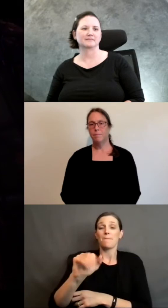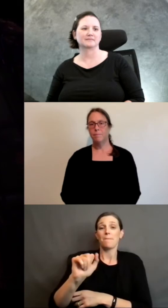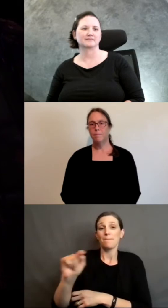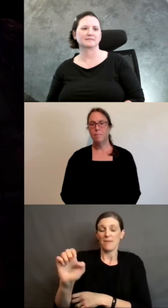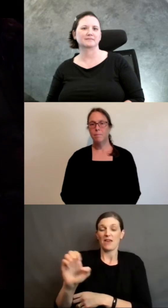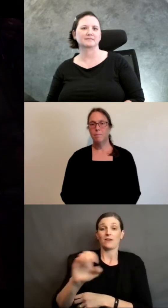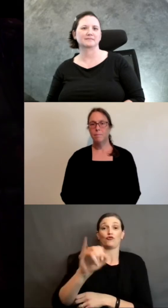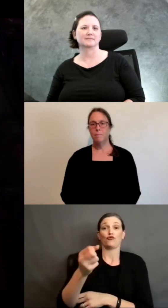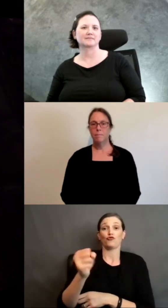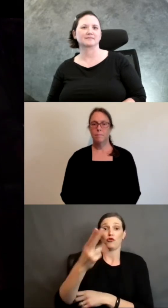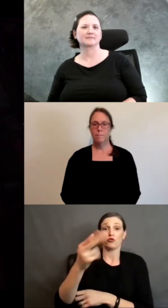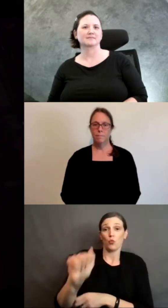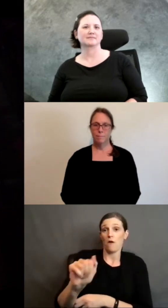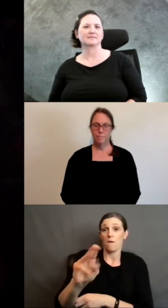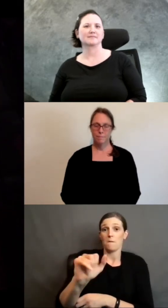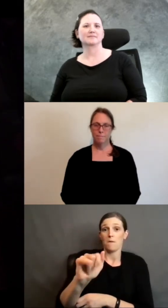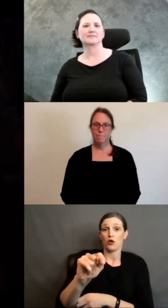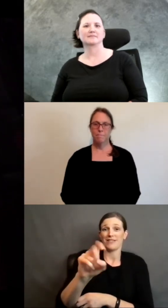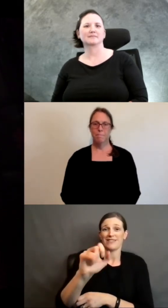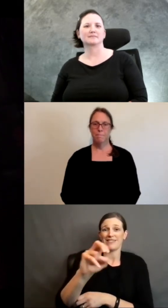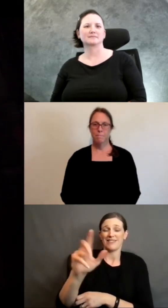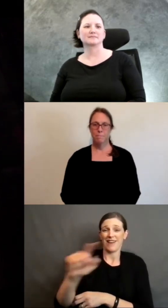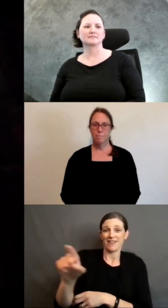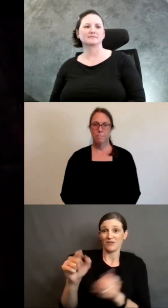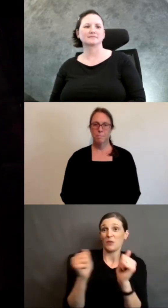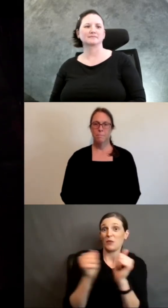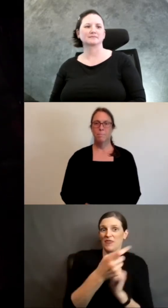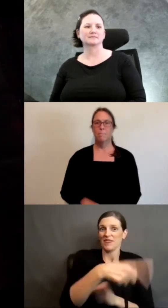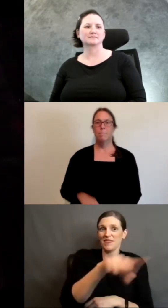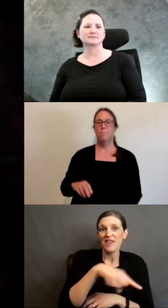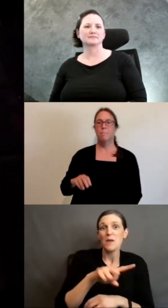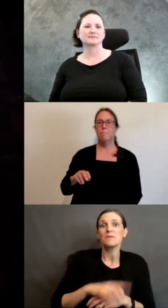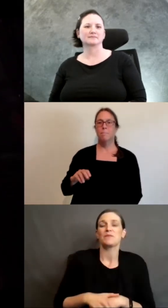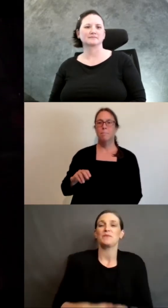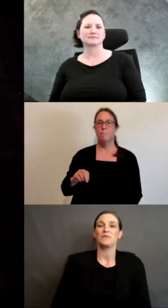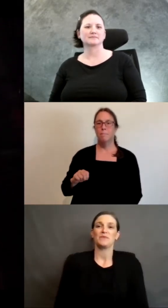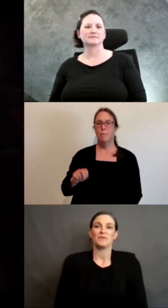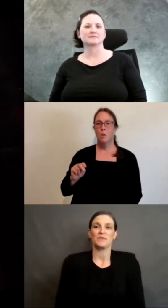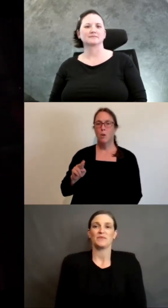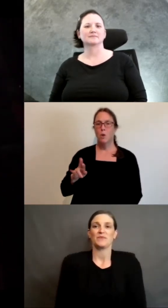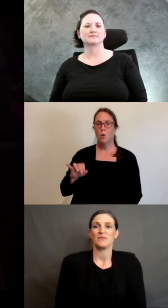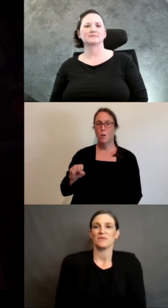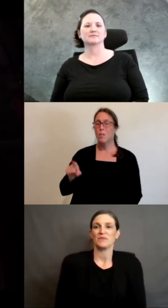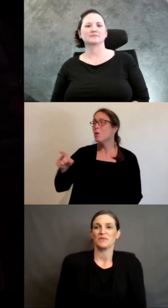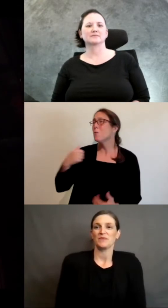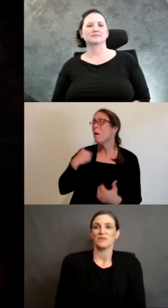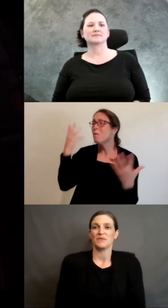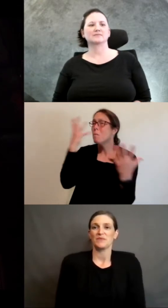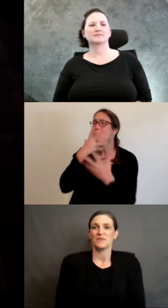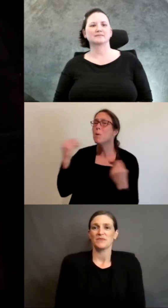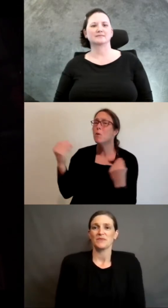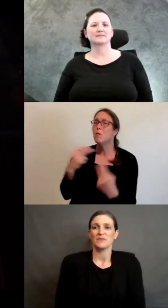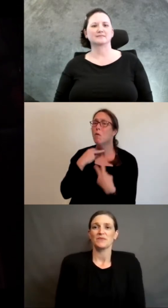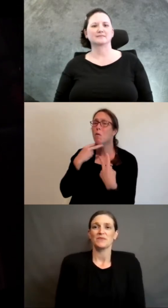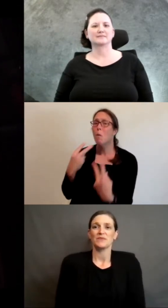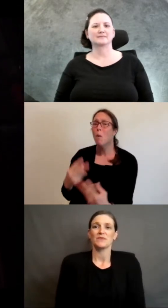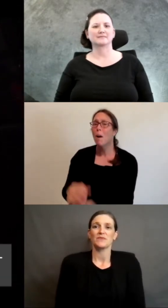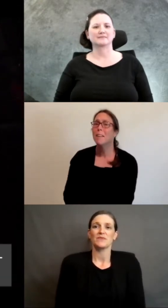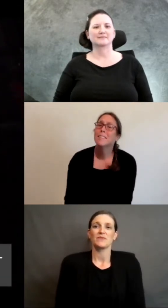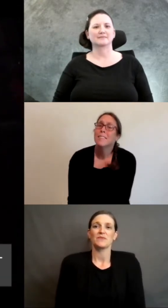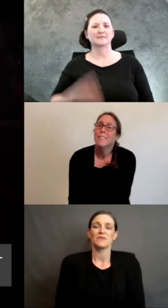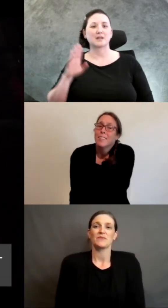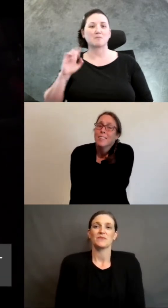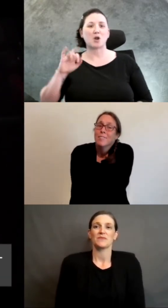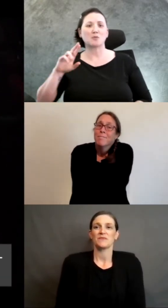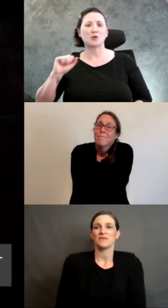Martinez, is also with them. You have the most beautiful voice. Thank you, Norris. We've